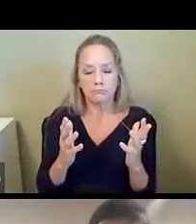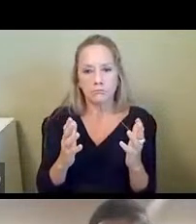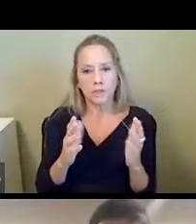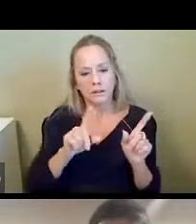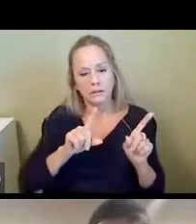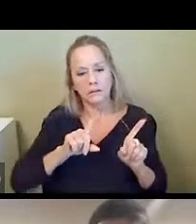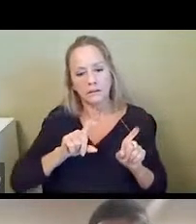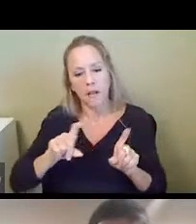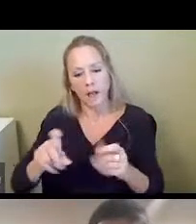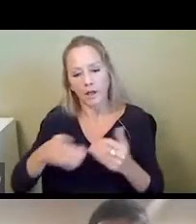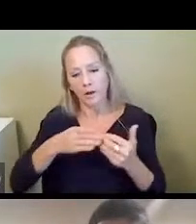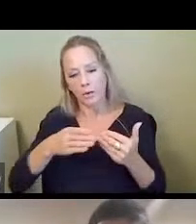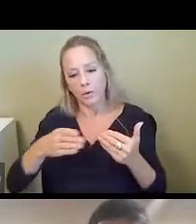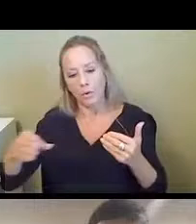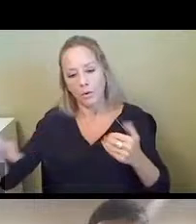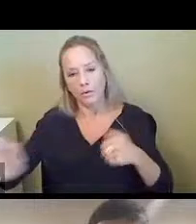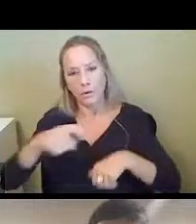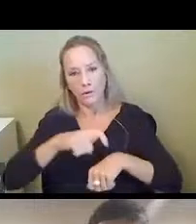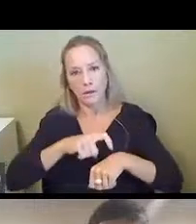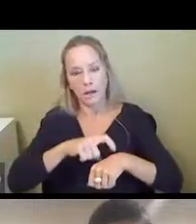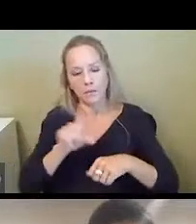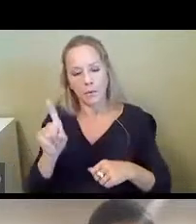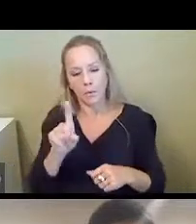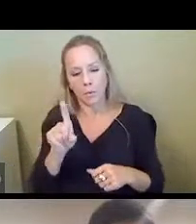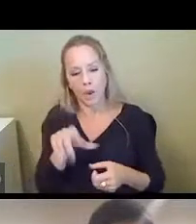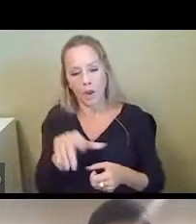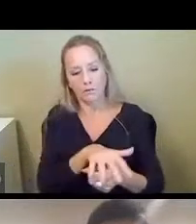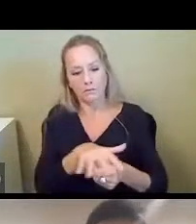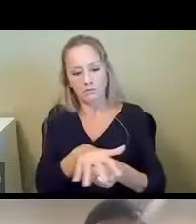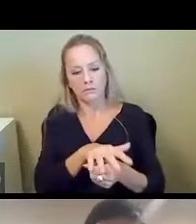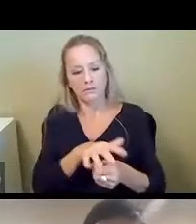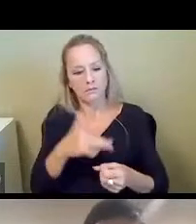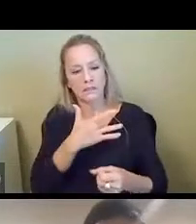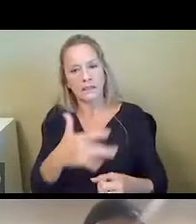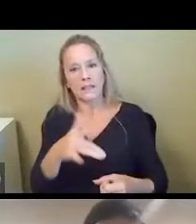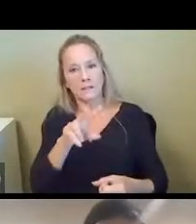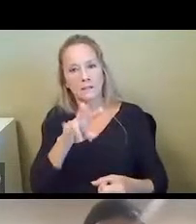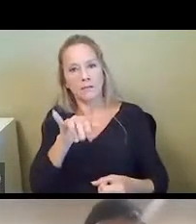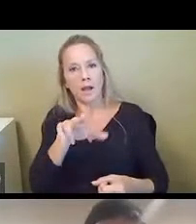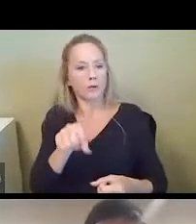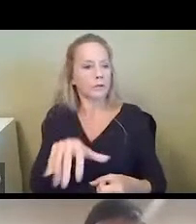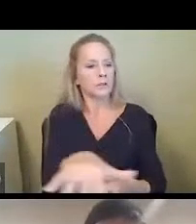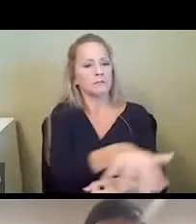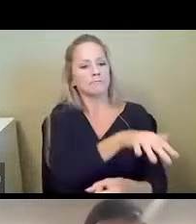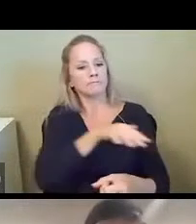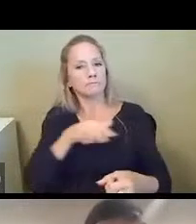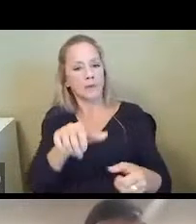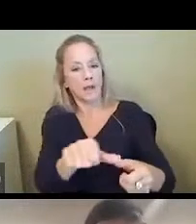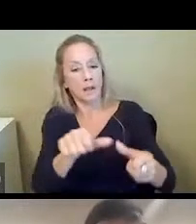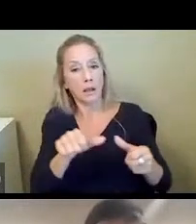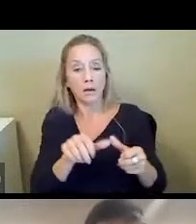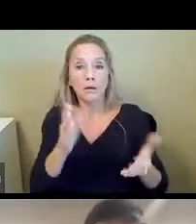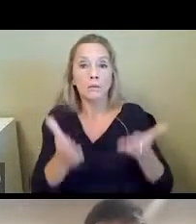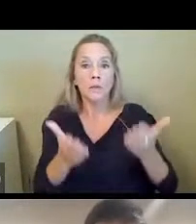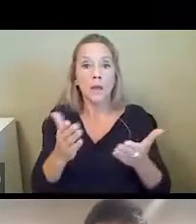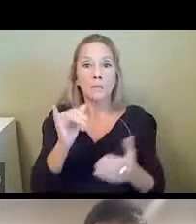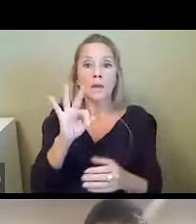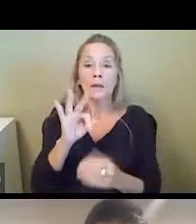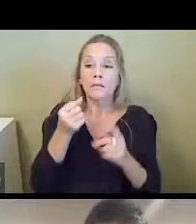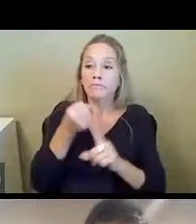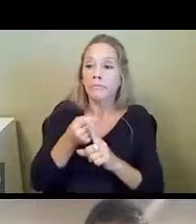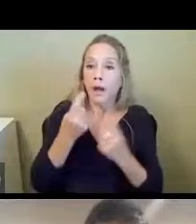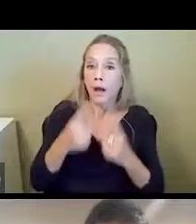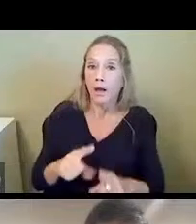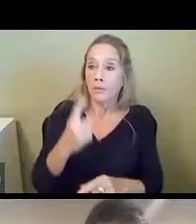time at where the virus is, how intense it. Now, it could, if we find that in one dorm it looks